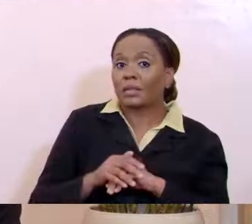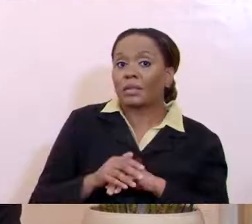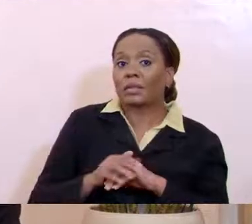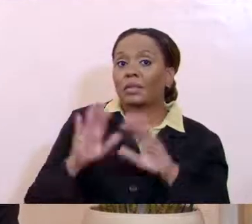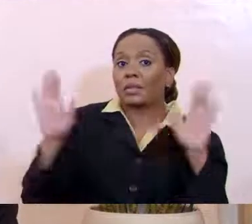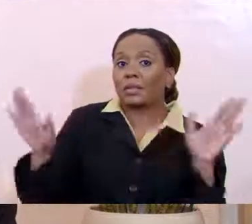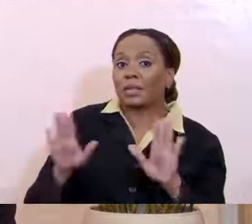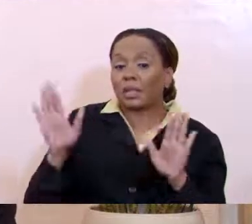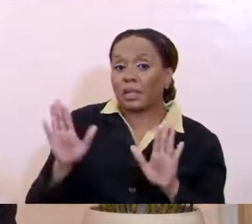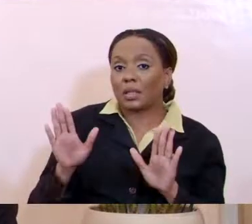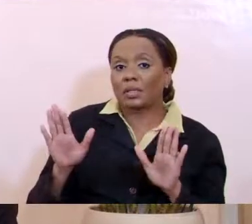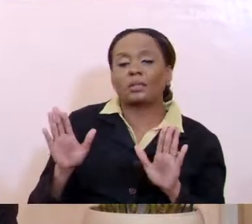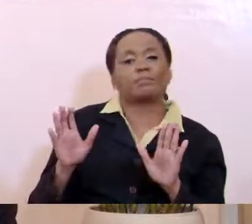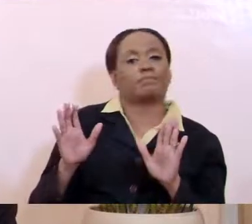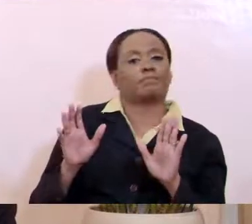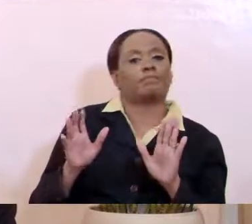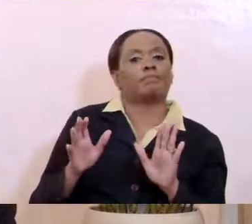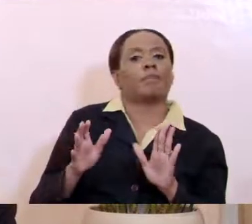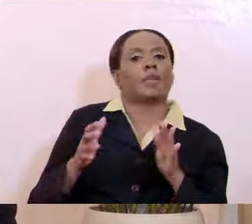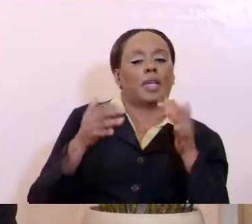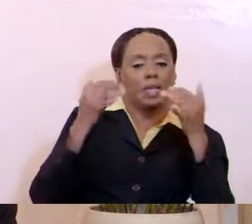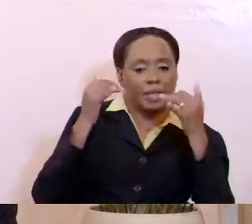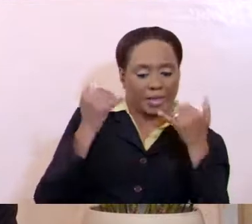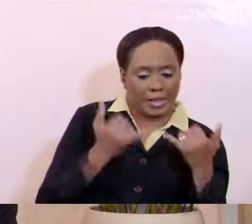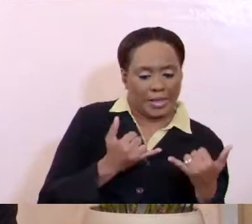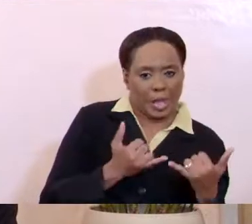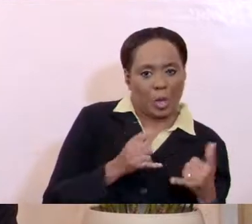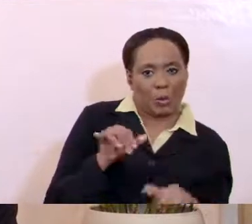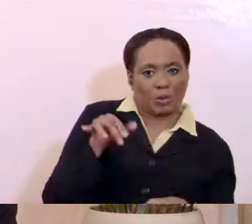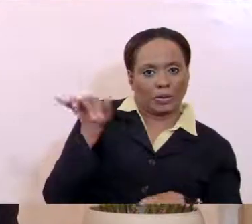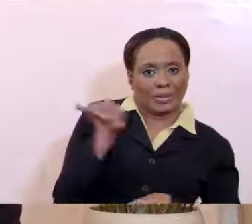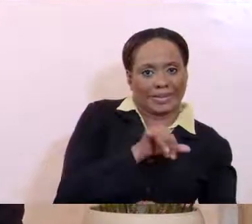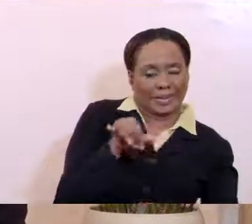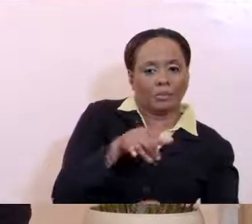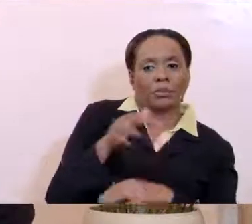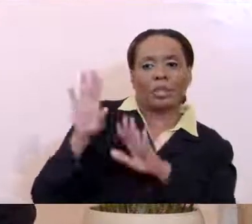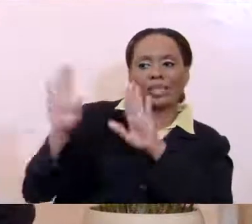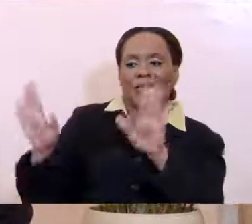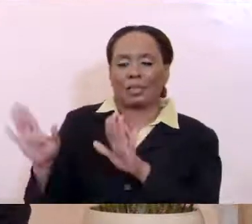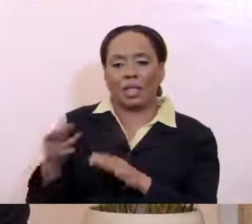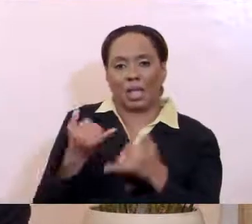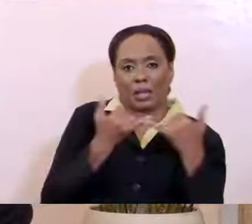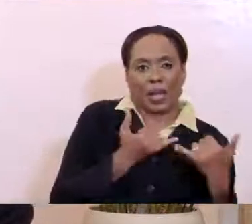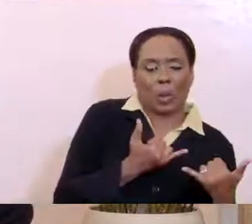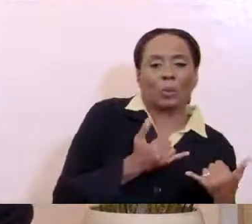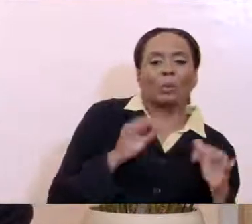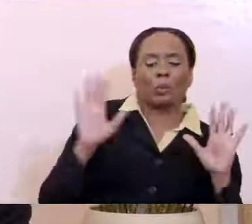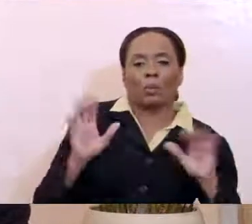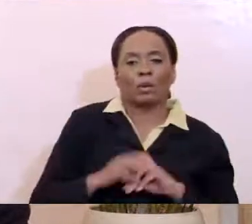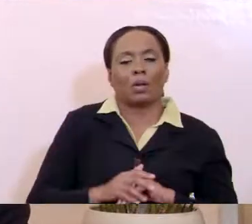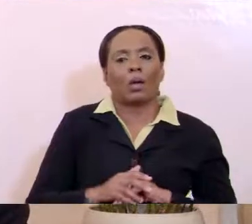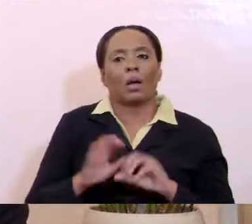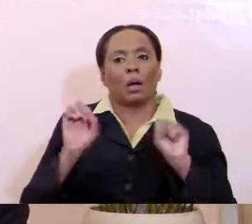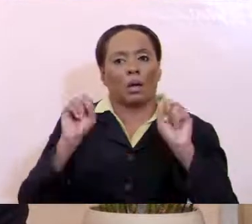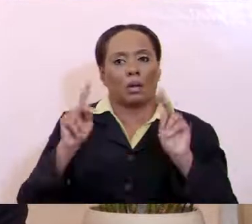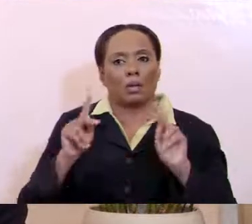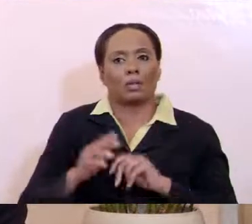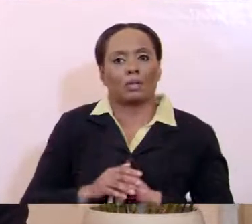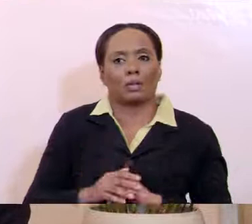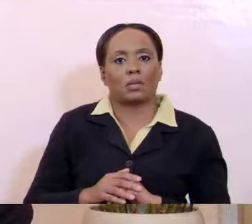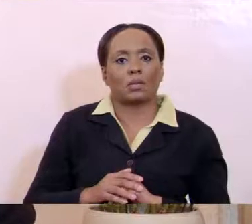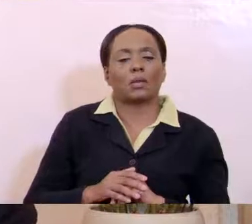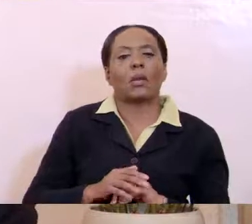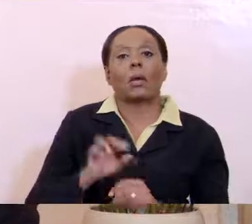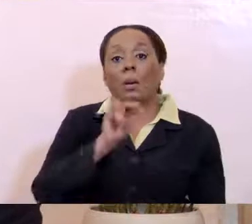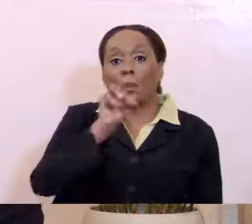come back to the arrangement that exists now. So during the future coming directive, from